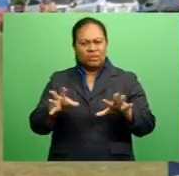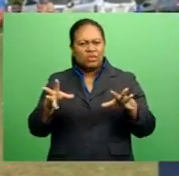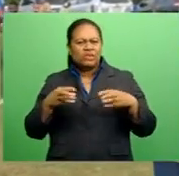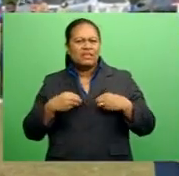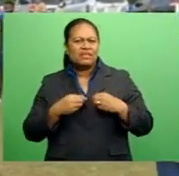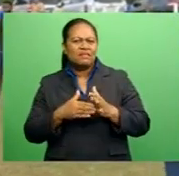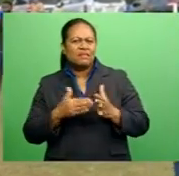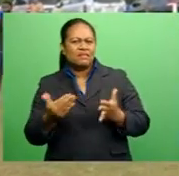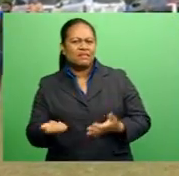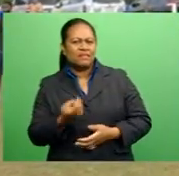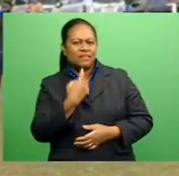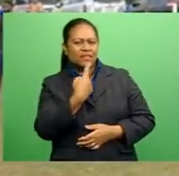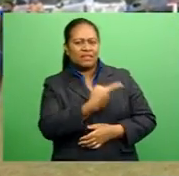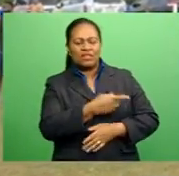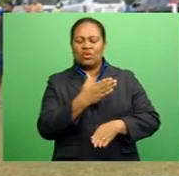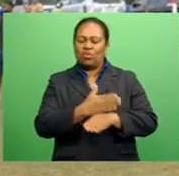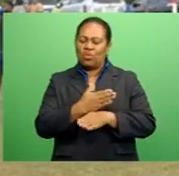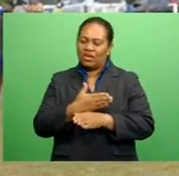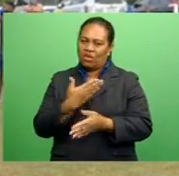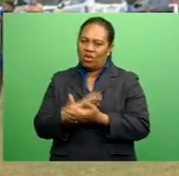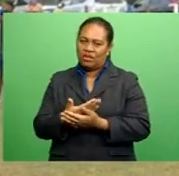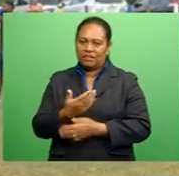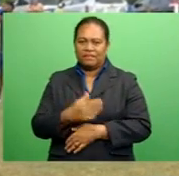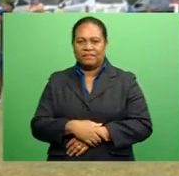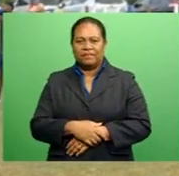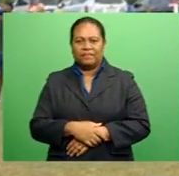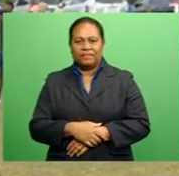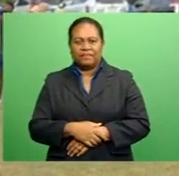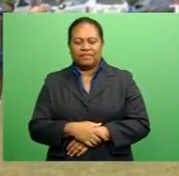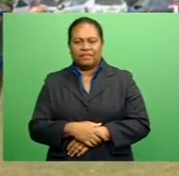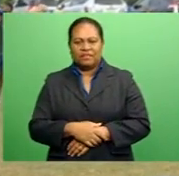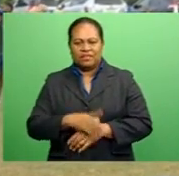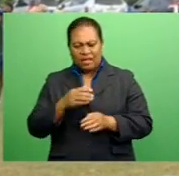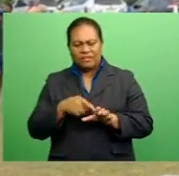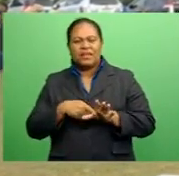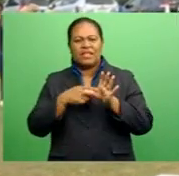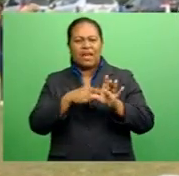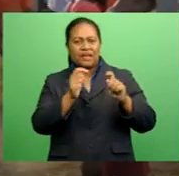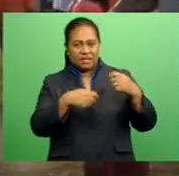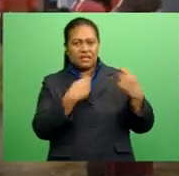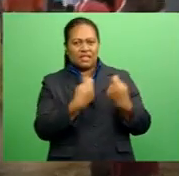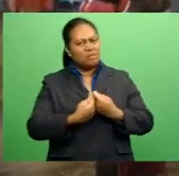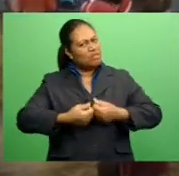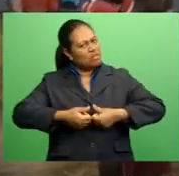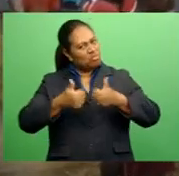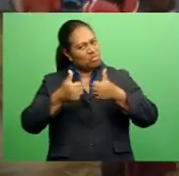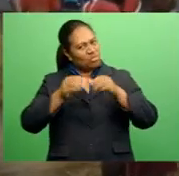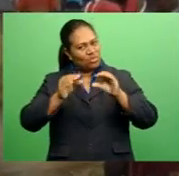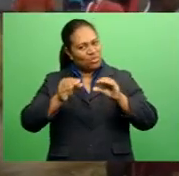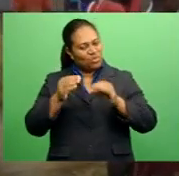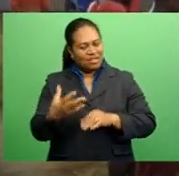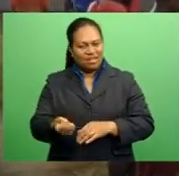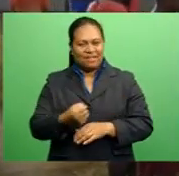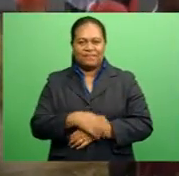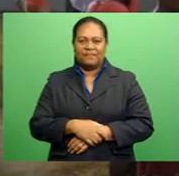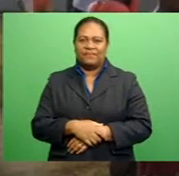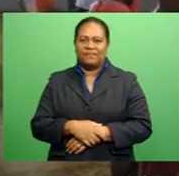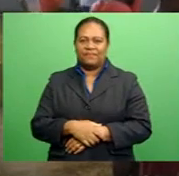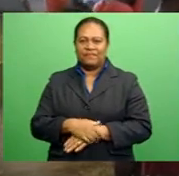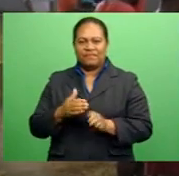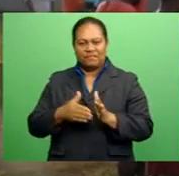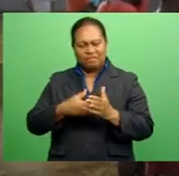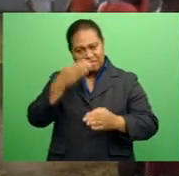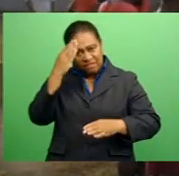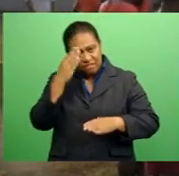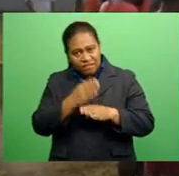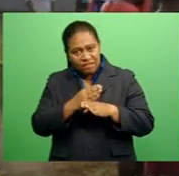we are just working on that. They have a very young side. They have a very good coach, Master. And we just hope